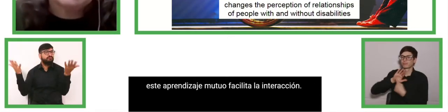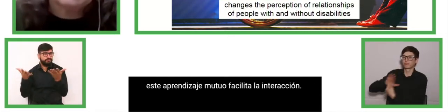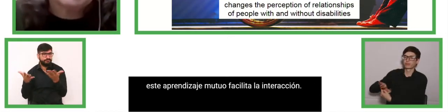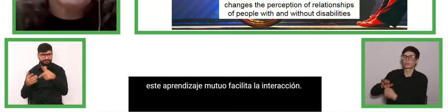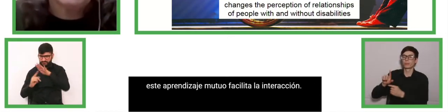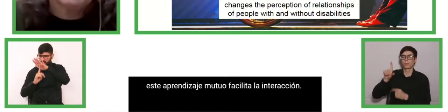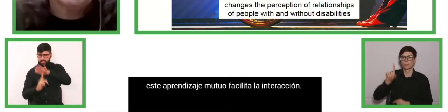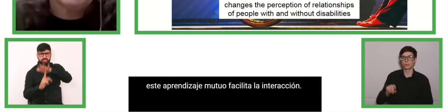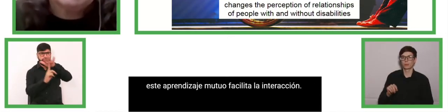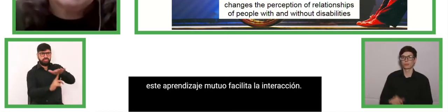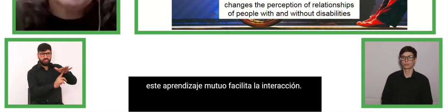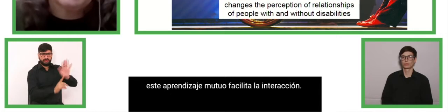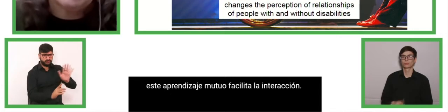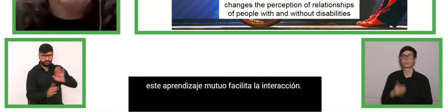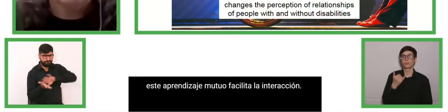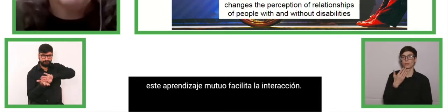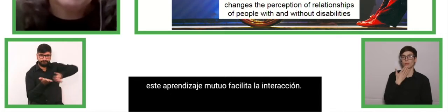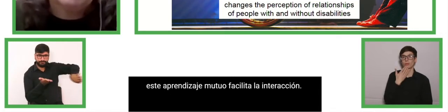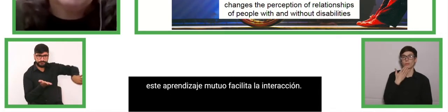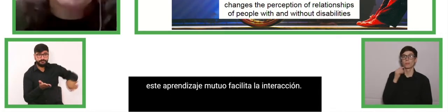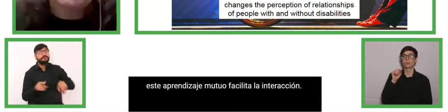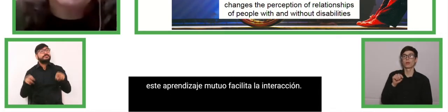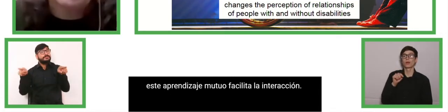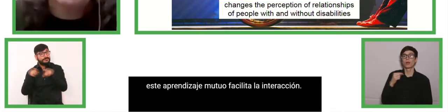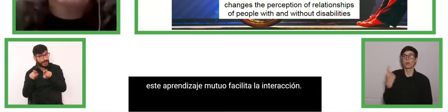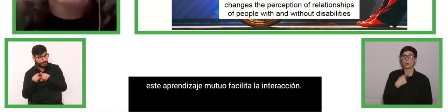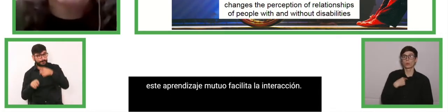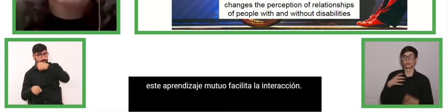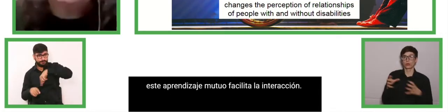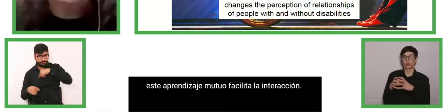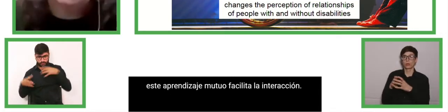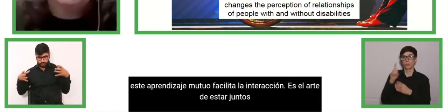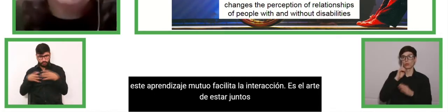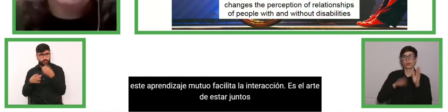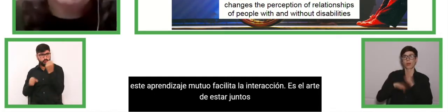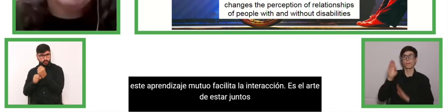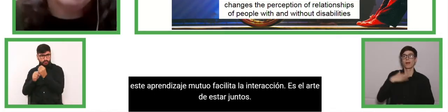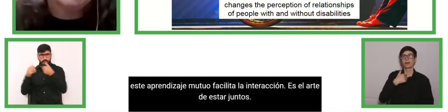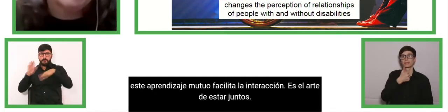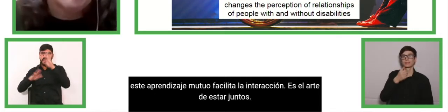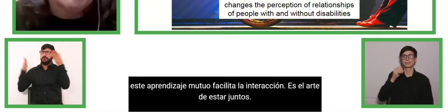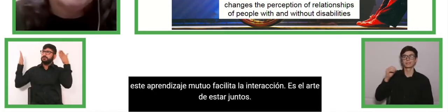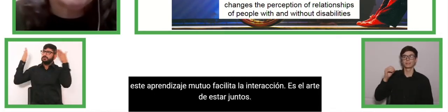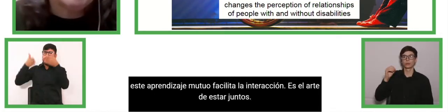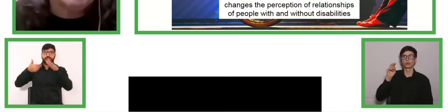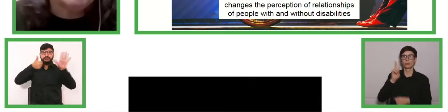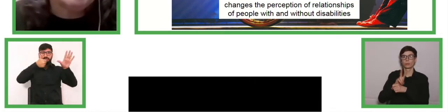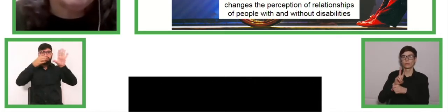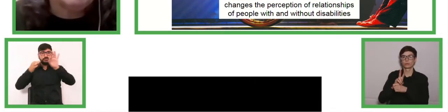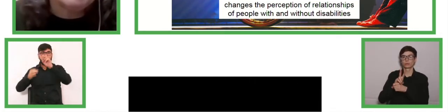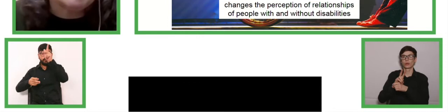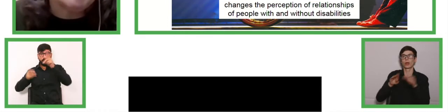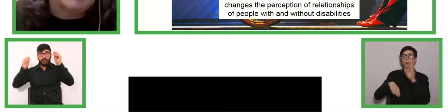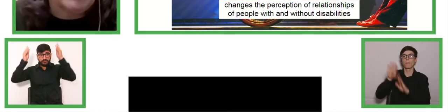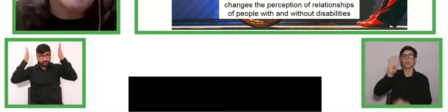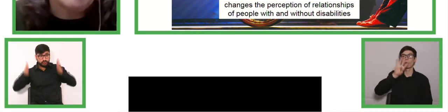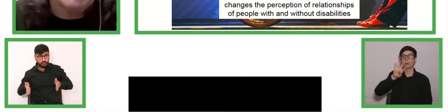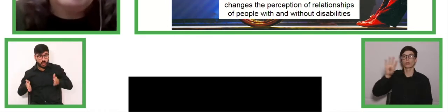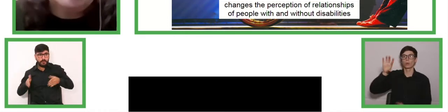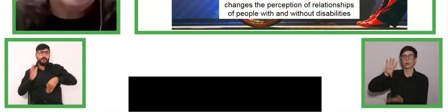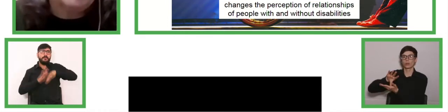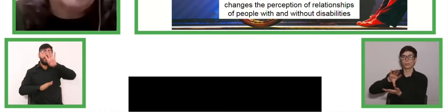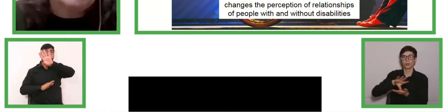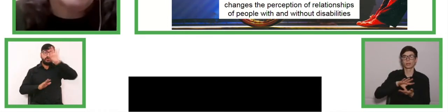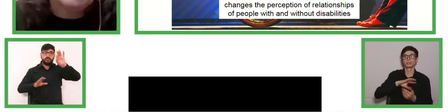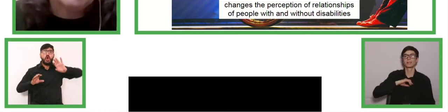over 600 certified teachers in 45 countries across 7 continents. During the recent